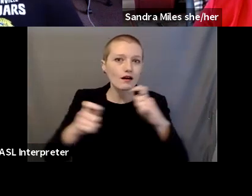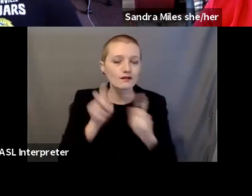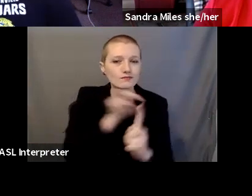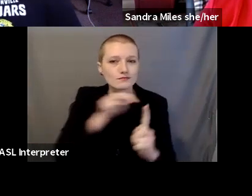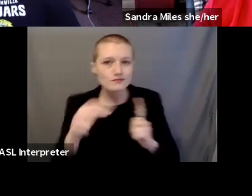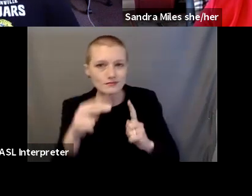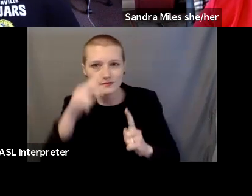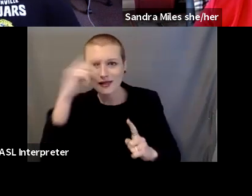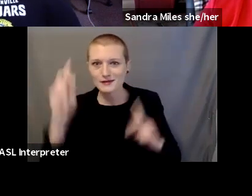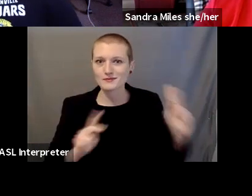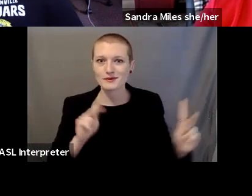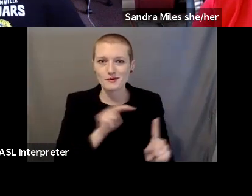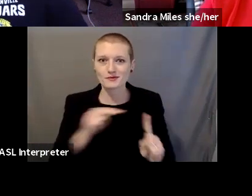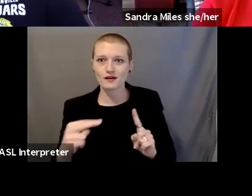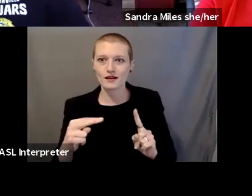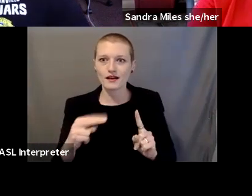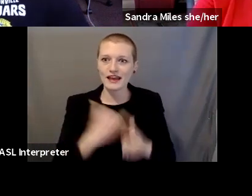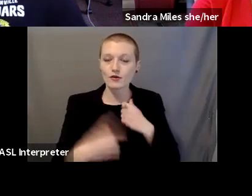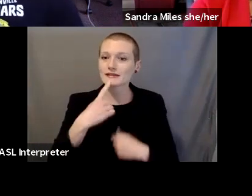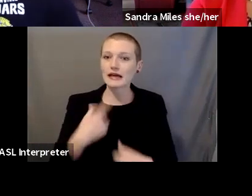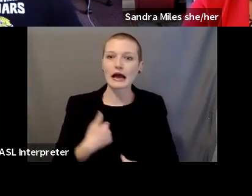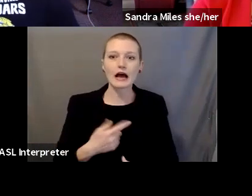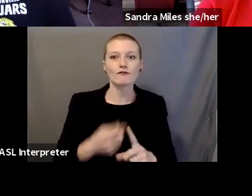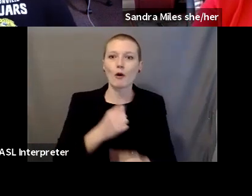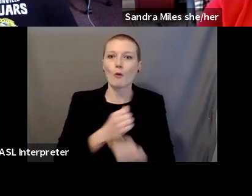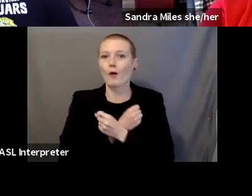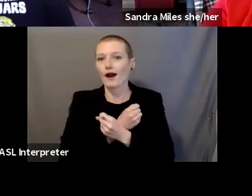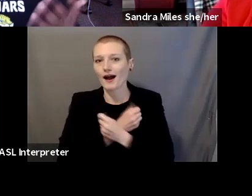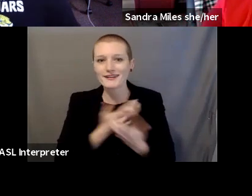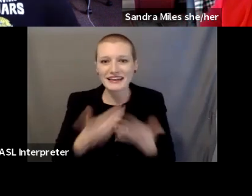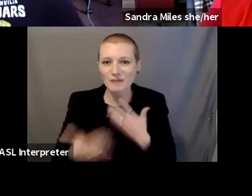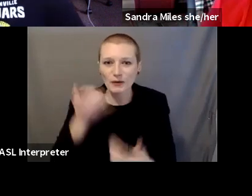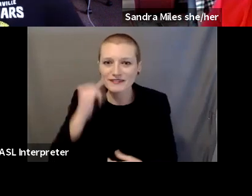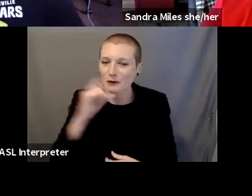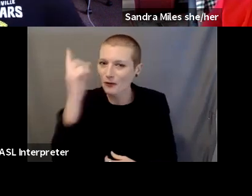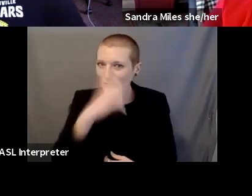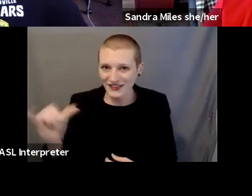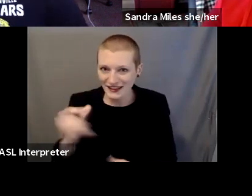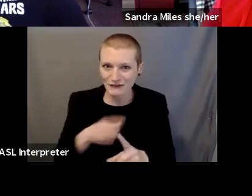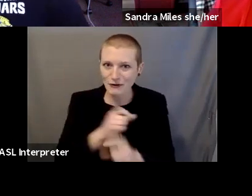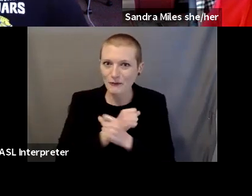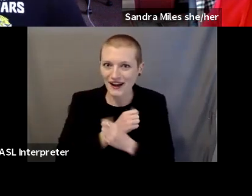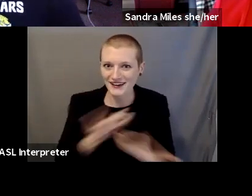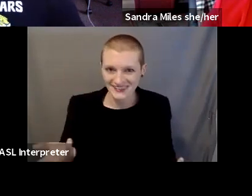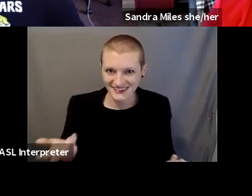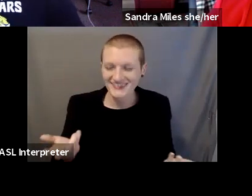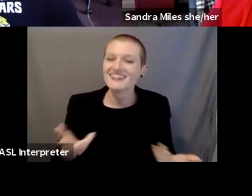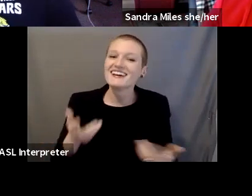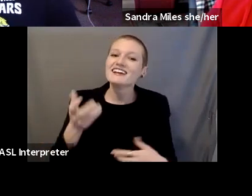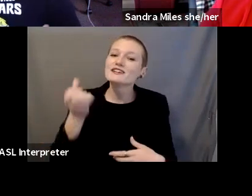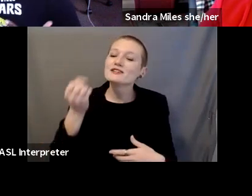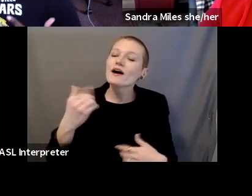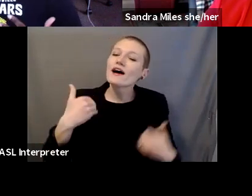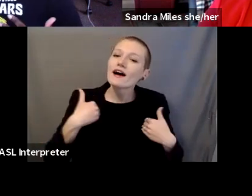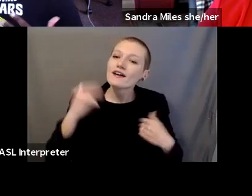Everybody was saying they were from Wakanda, even if they didn't, you know, look like they're originally from Wakanda. And I think that having people